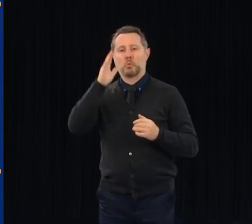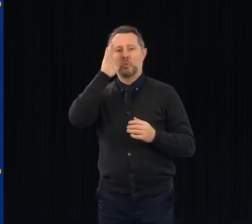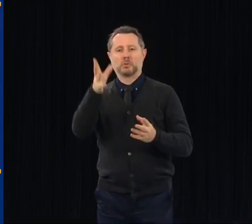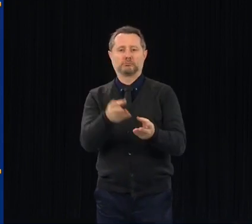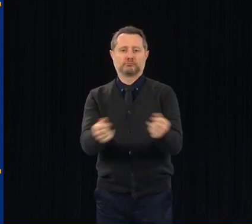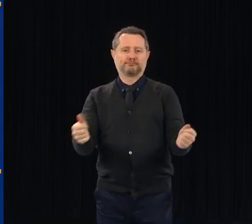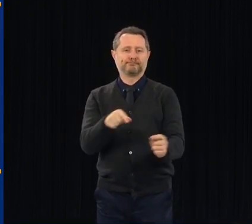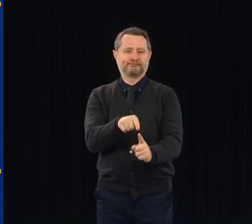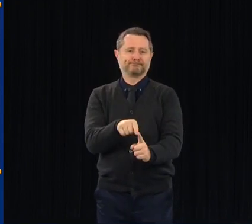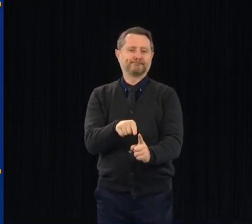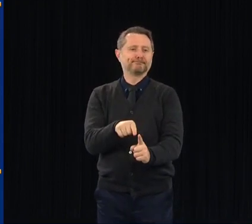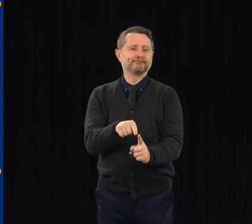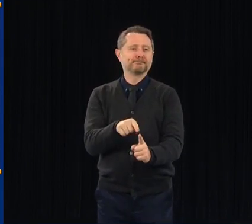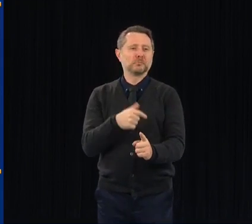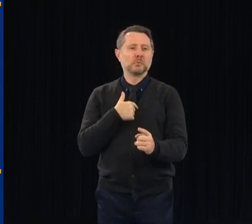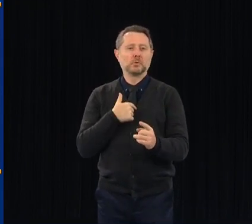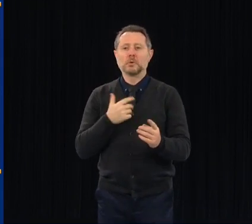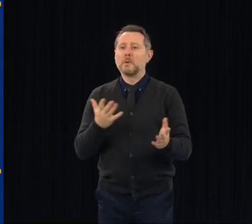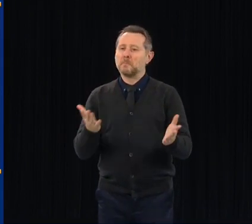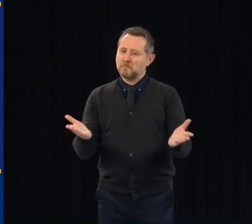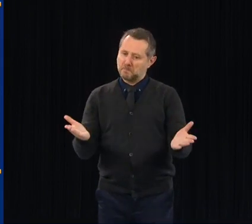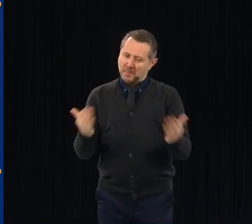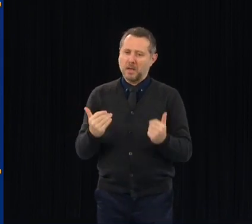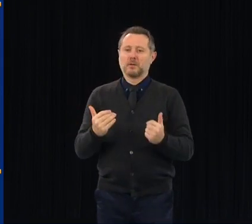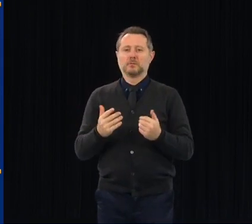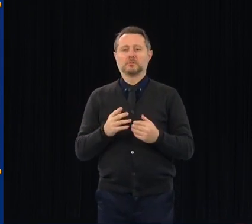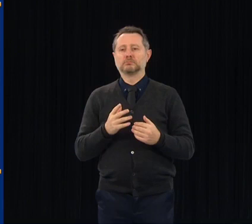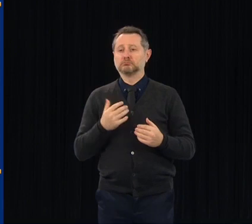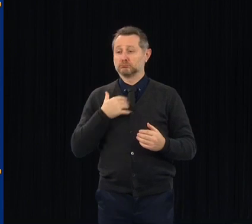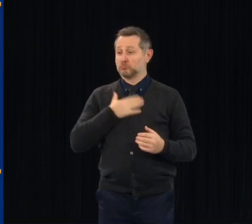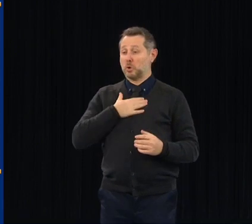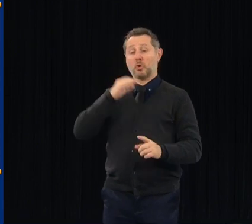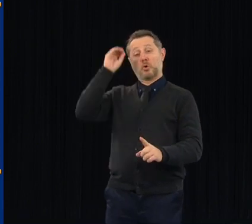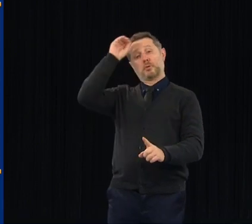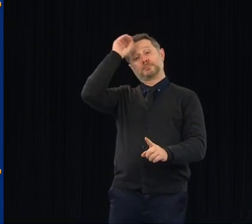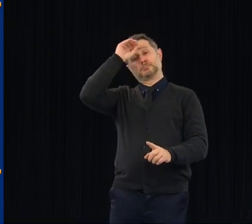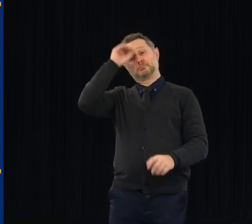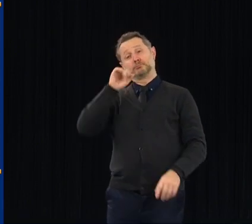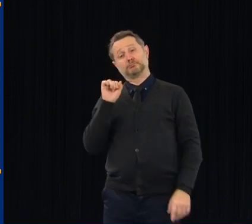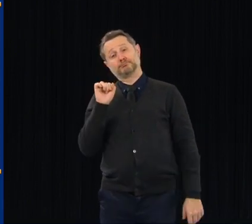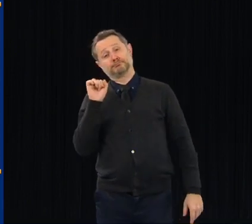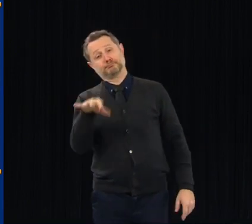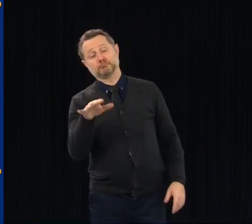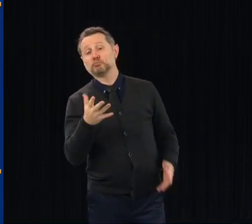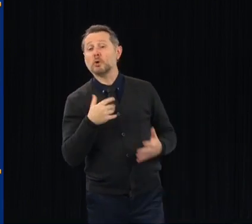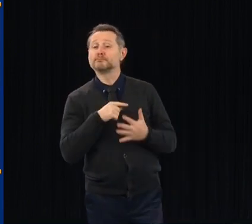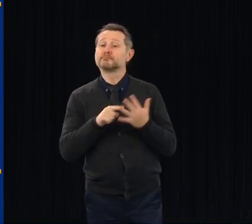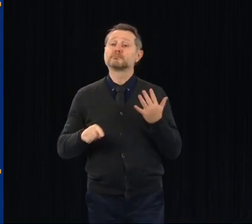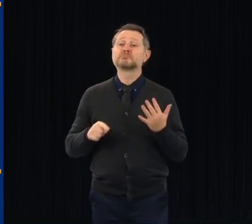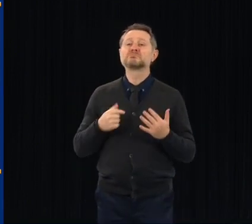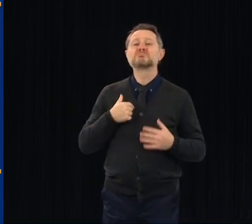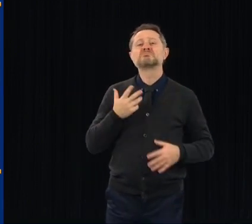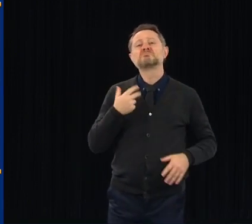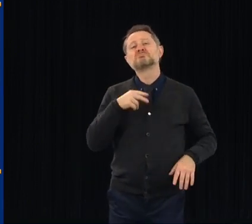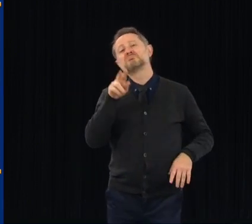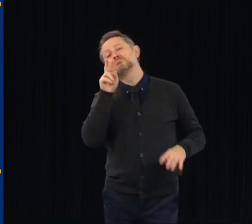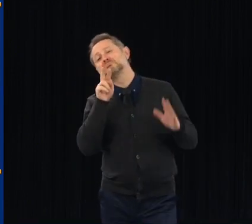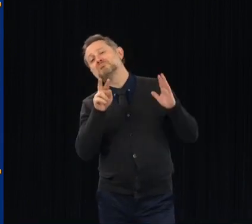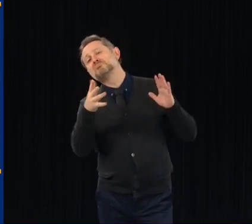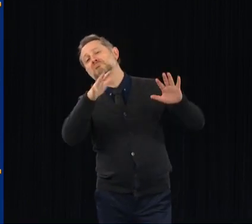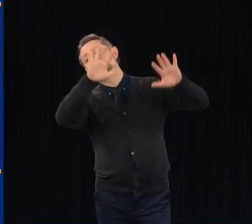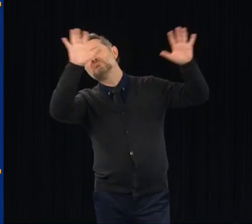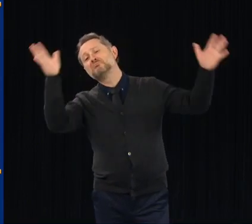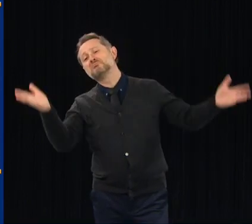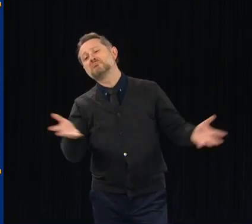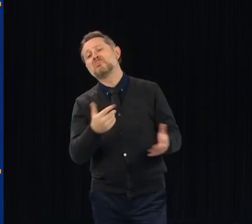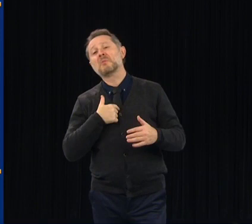think, and this is opinion, not fact, I think you see the return to normalcy when we